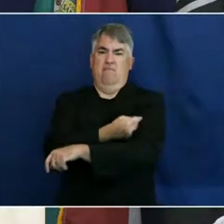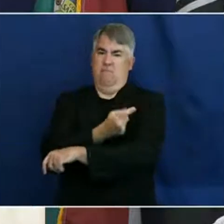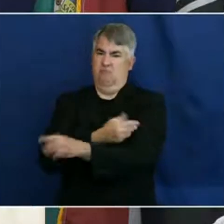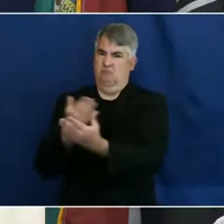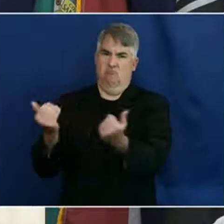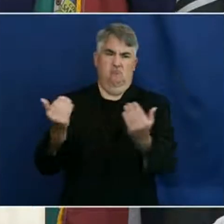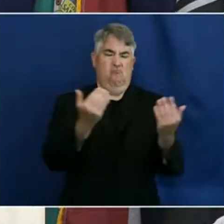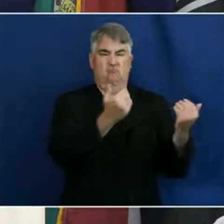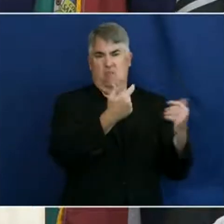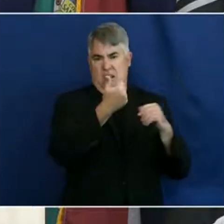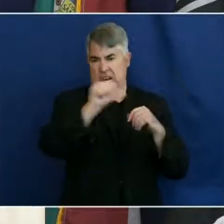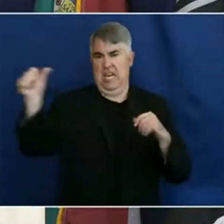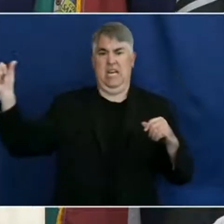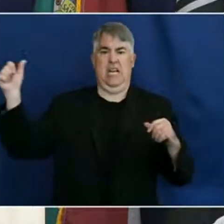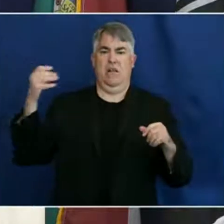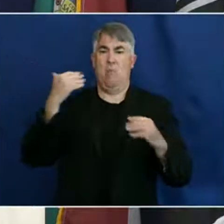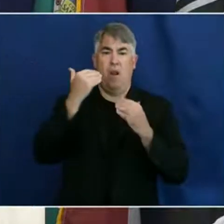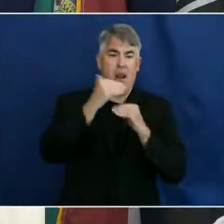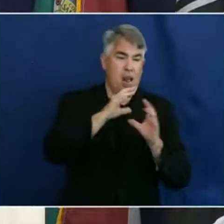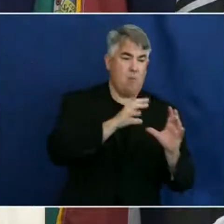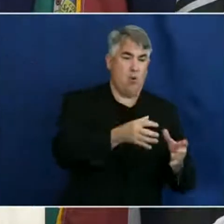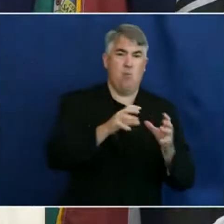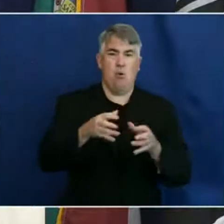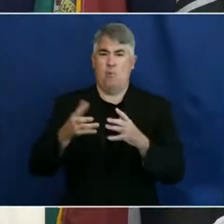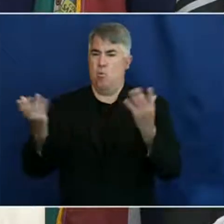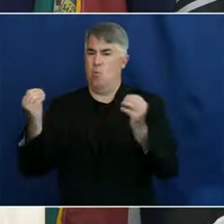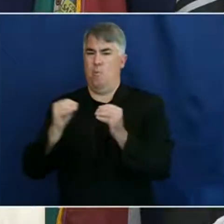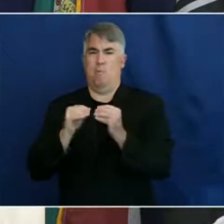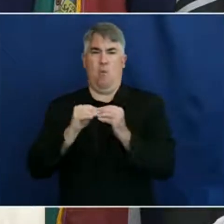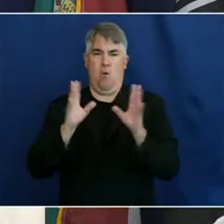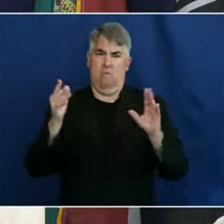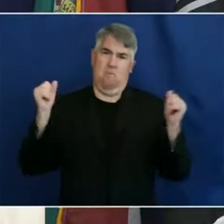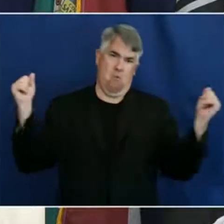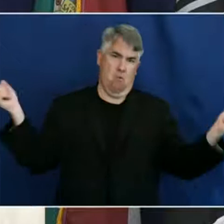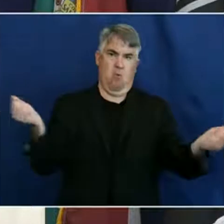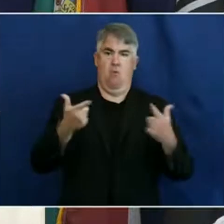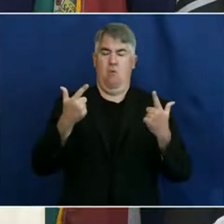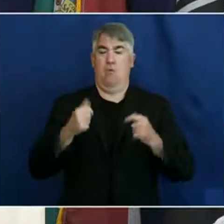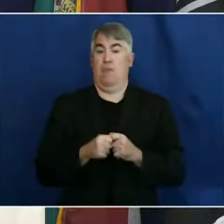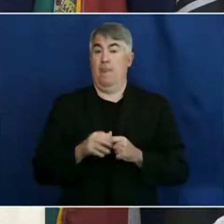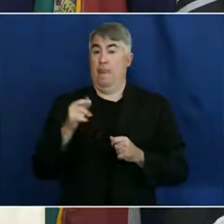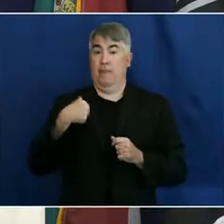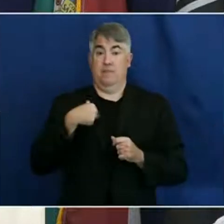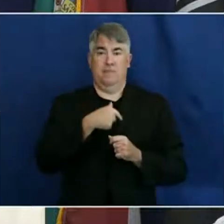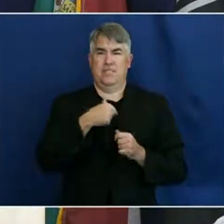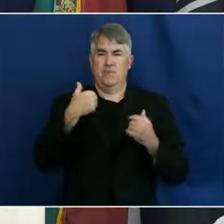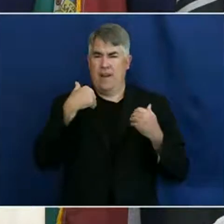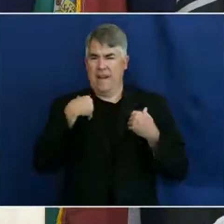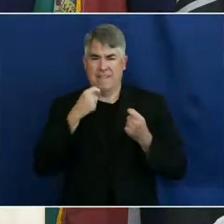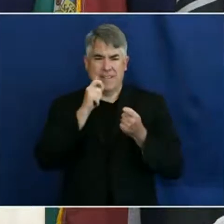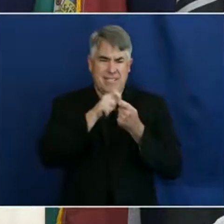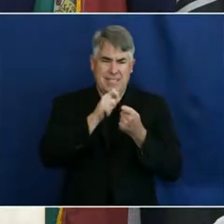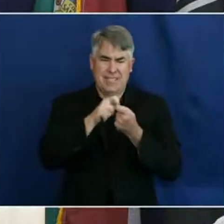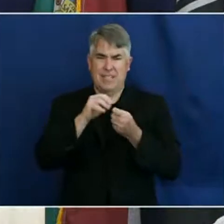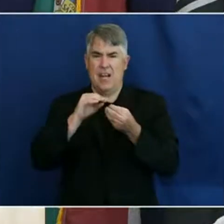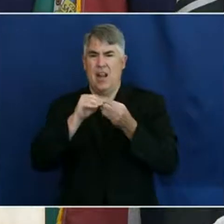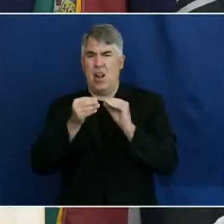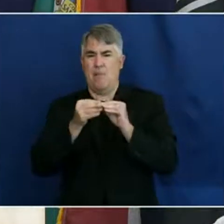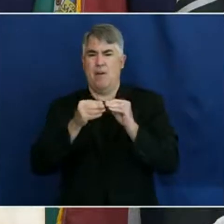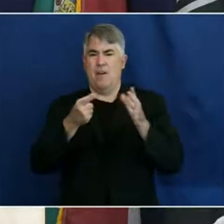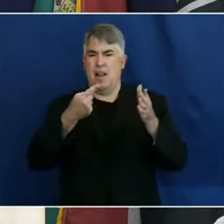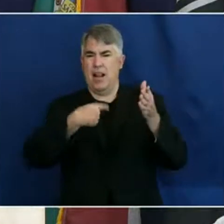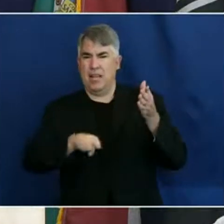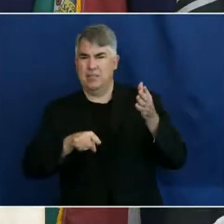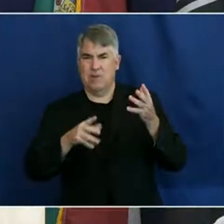know that will be a welcome relief to everyone. We don't yet have the vaccine allocation numbers for next week. We should get